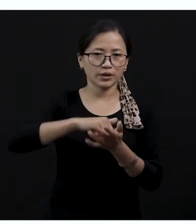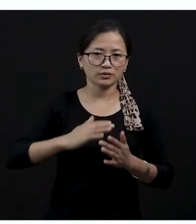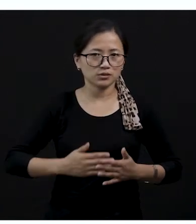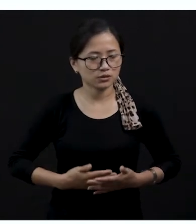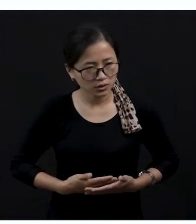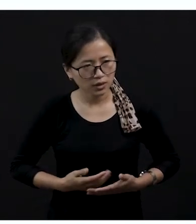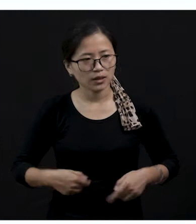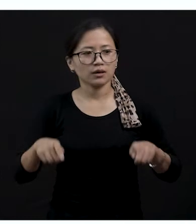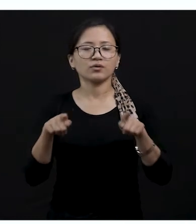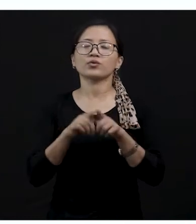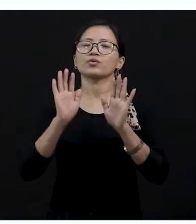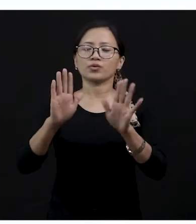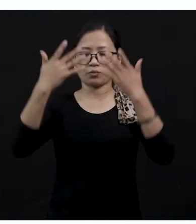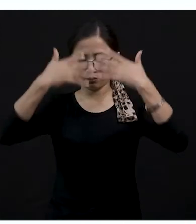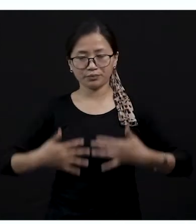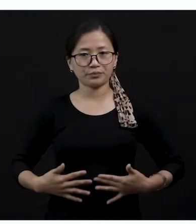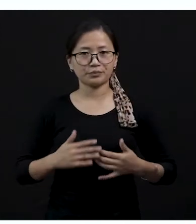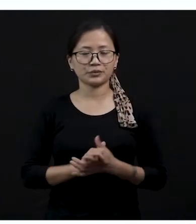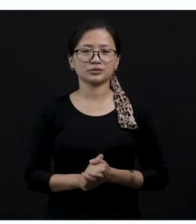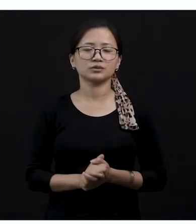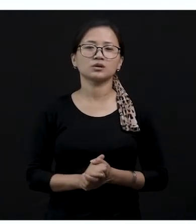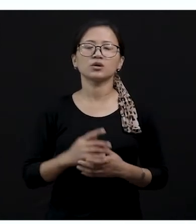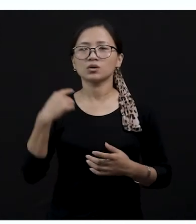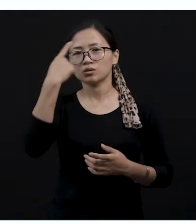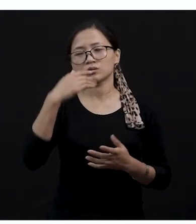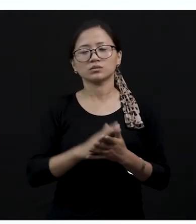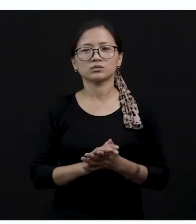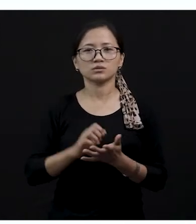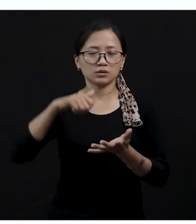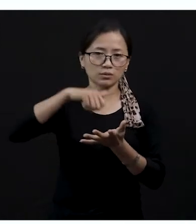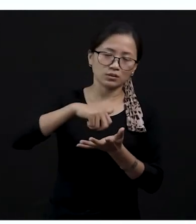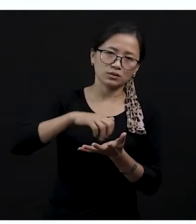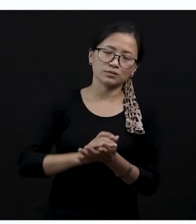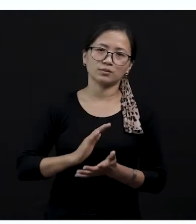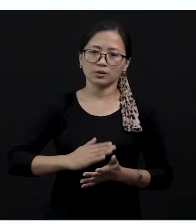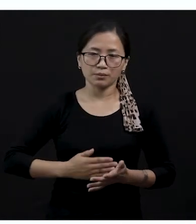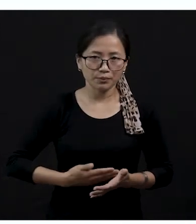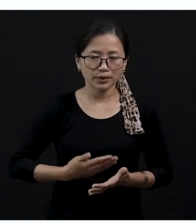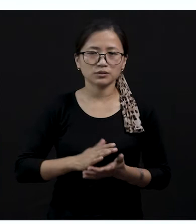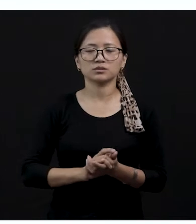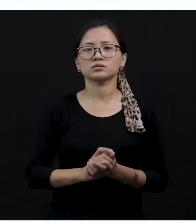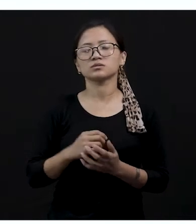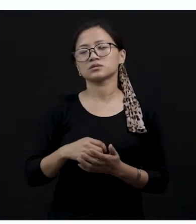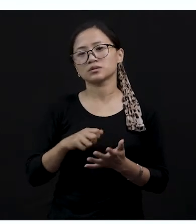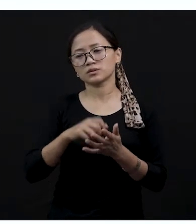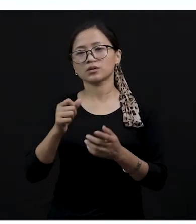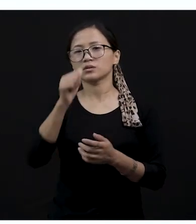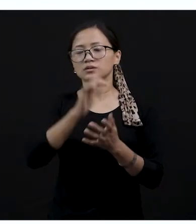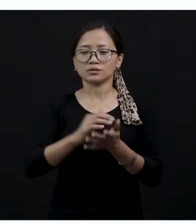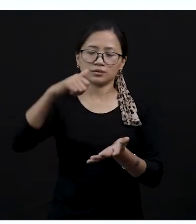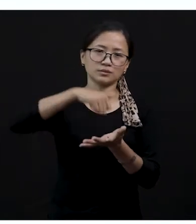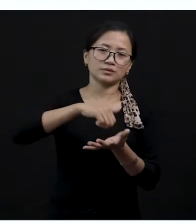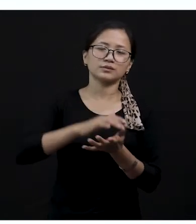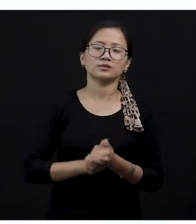of laughter. See, who doubled up in the poem? I've told you already that it was the gardener who doubled